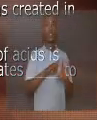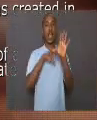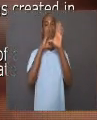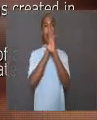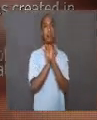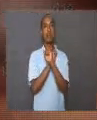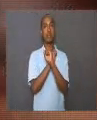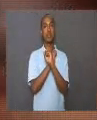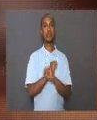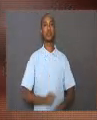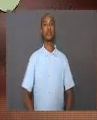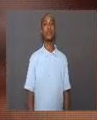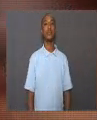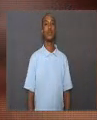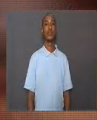Time's up!